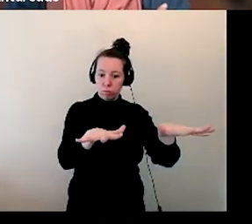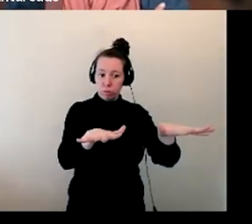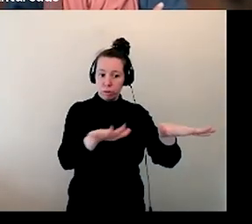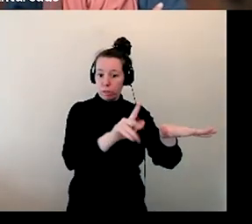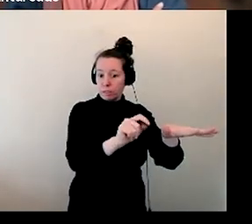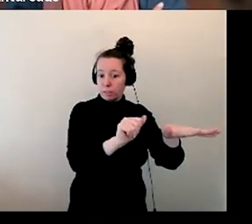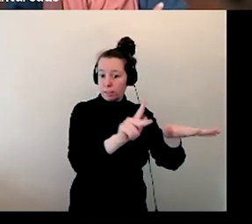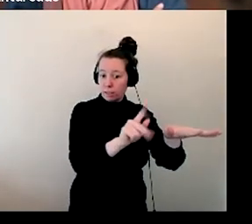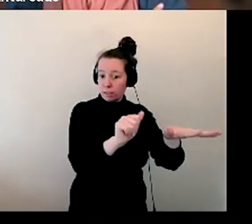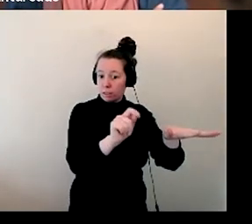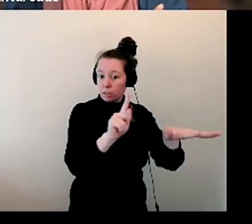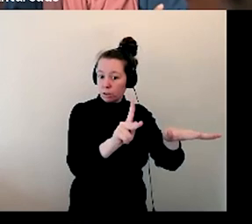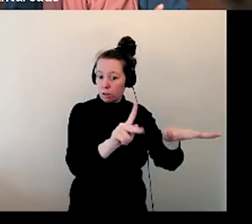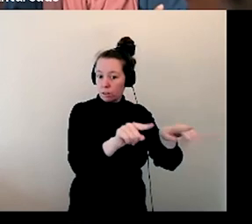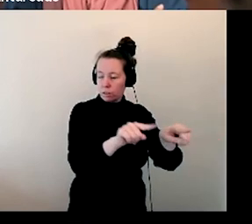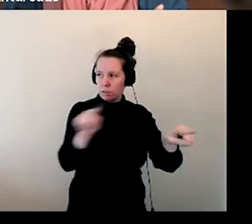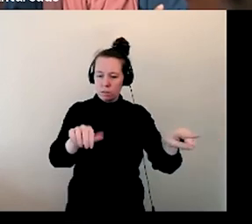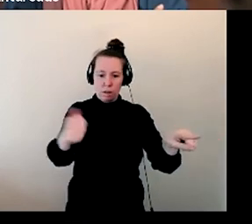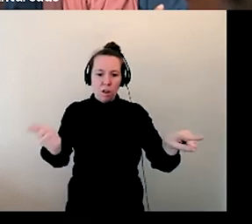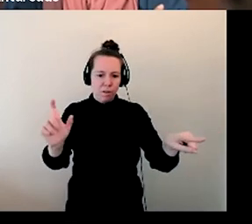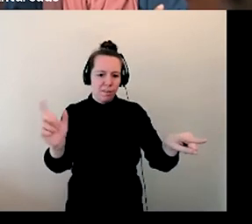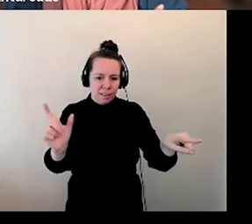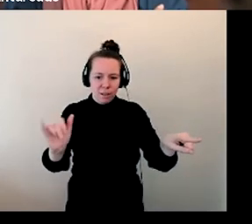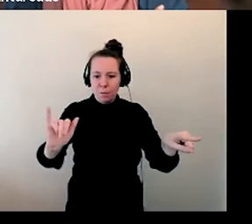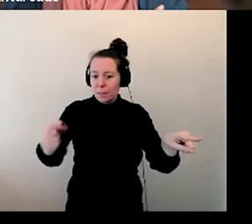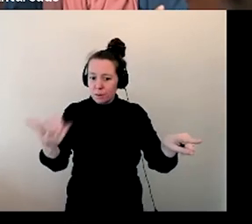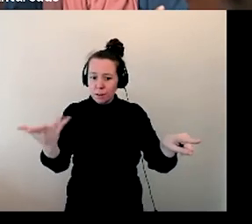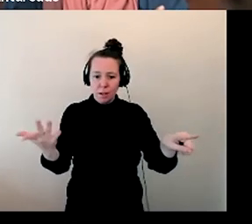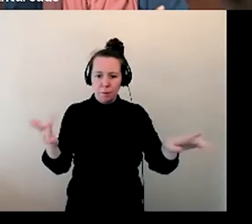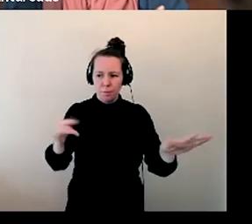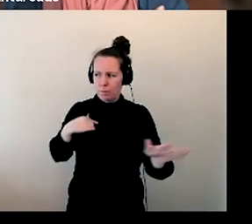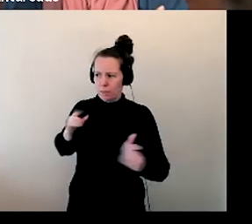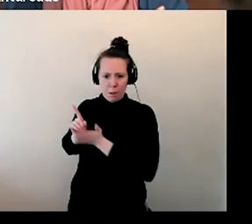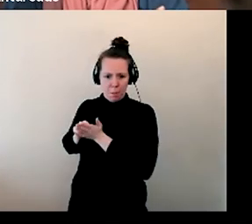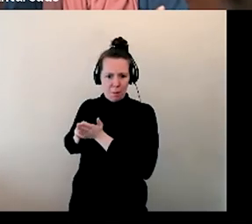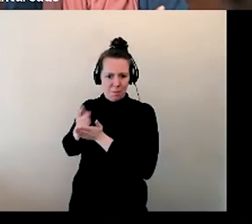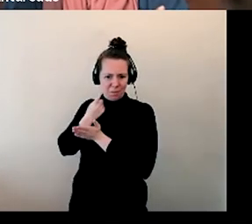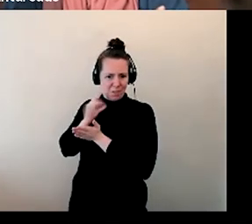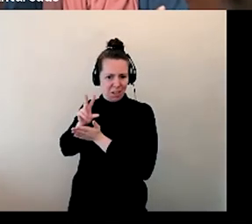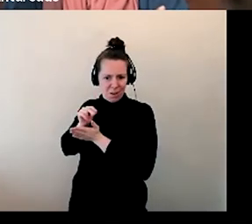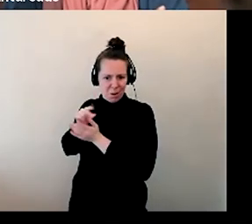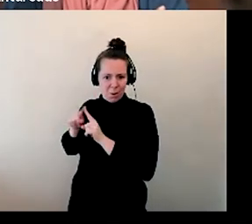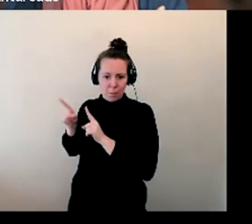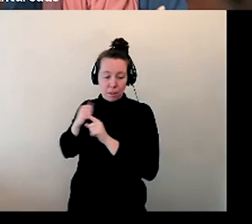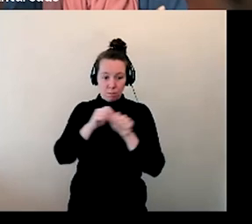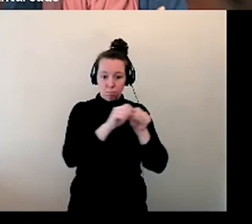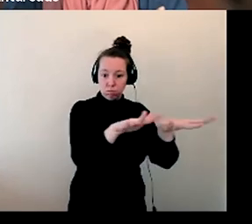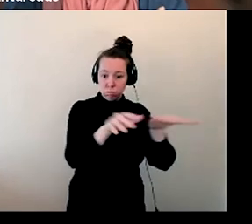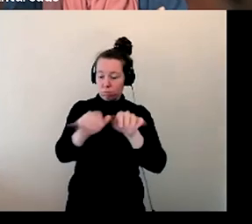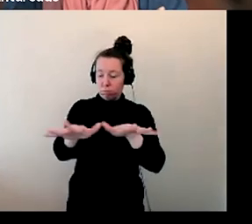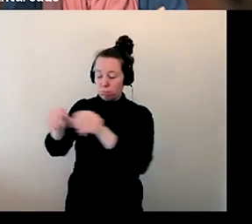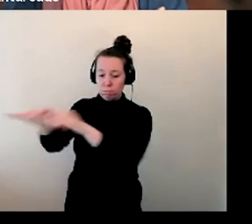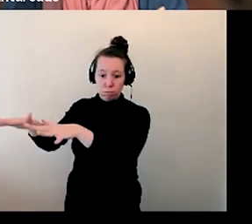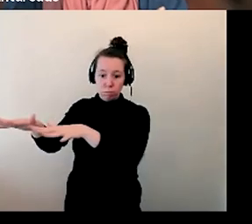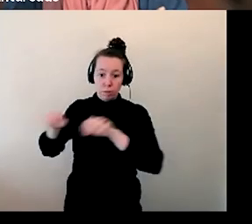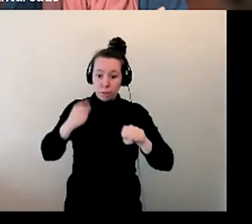to go to the bookstores to get it. And this book hadn't been in publication for a while, but it's showing up in the Book Talk section, for example, in